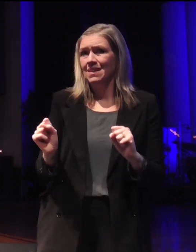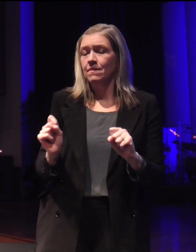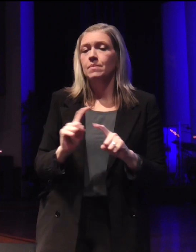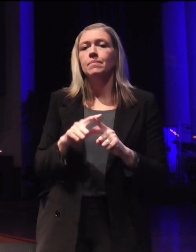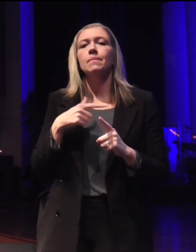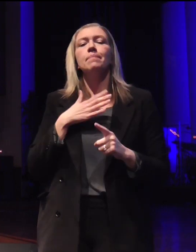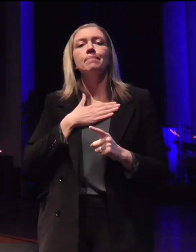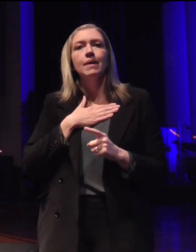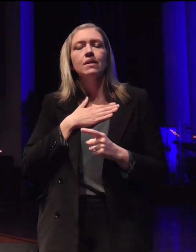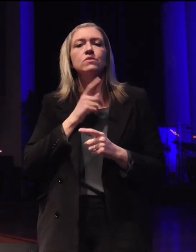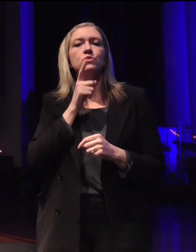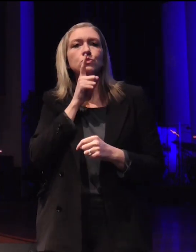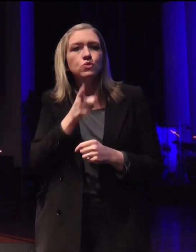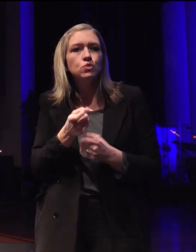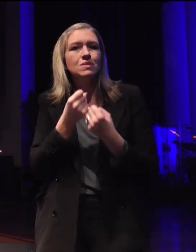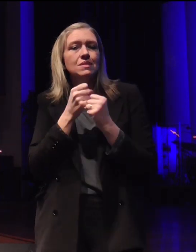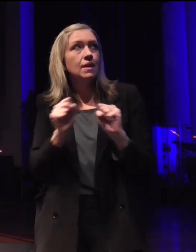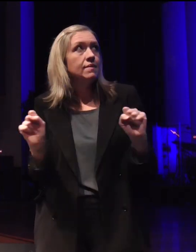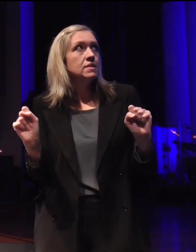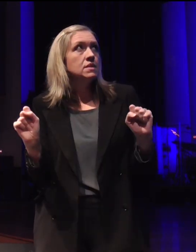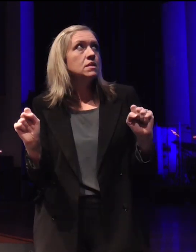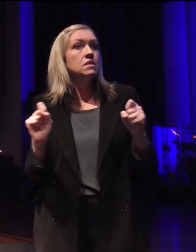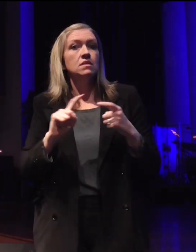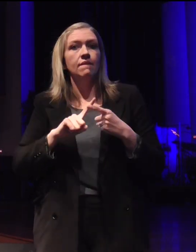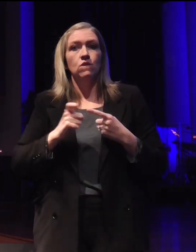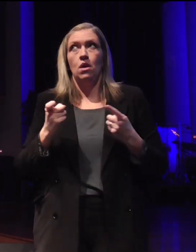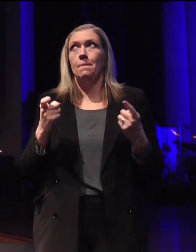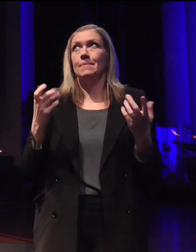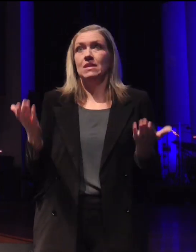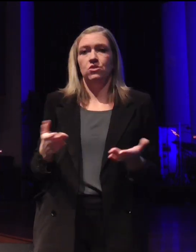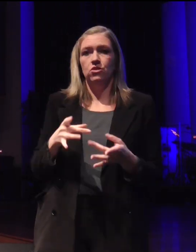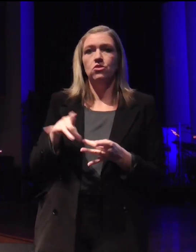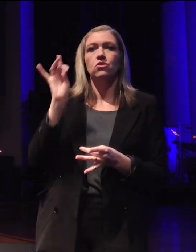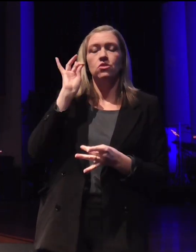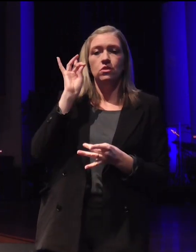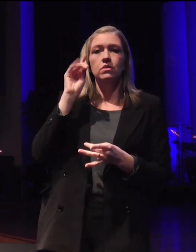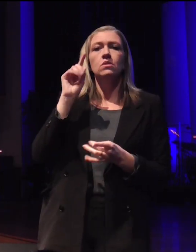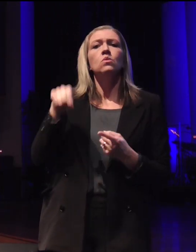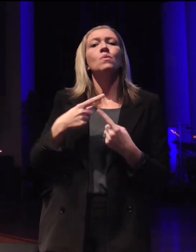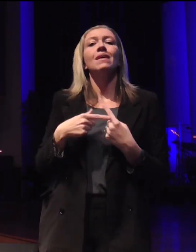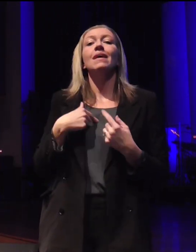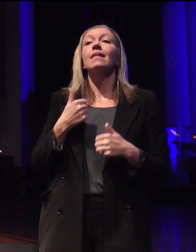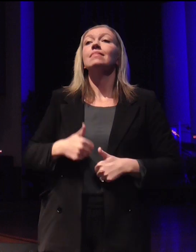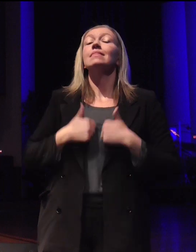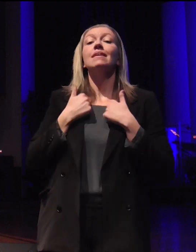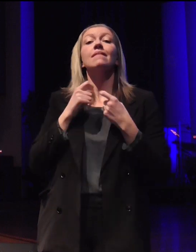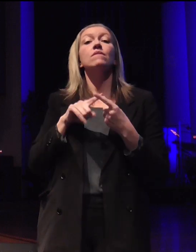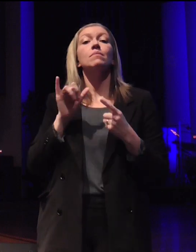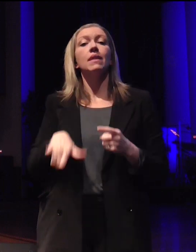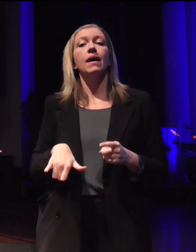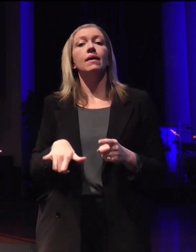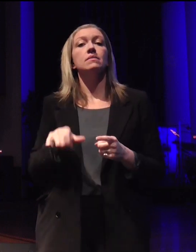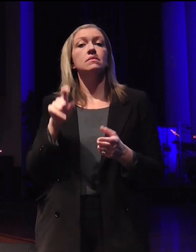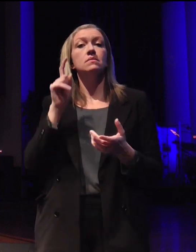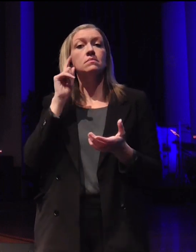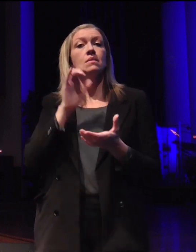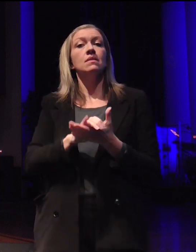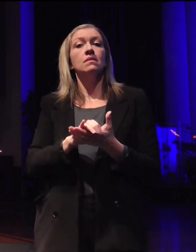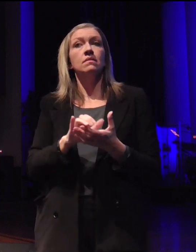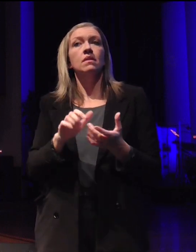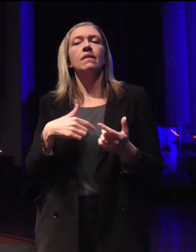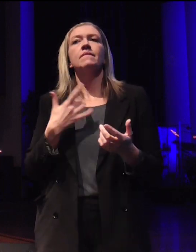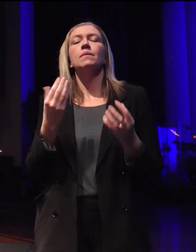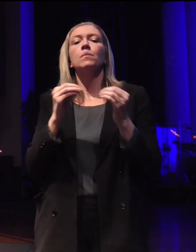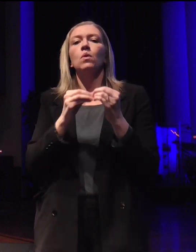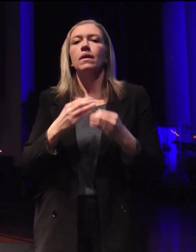safety comes from here. And when I live from that, I'm happier, I'm more